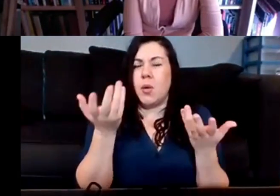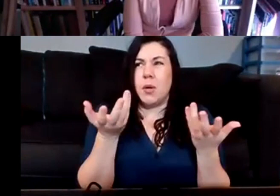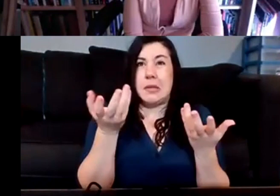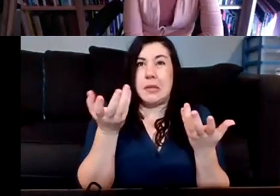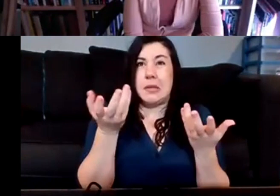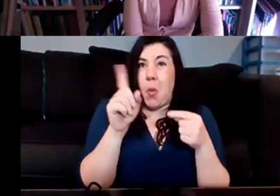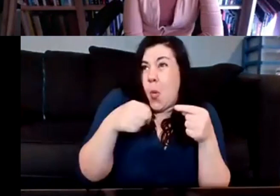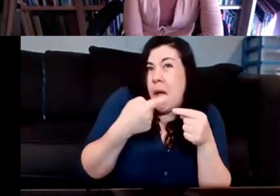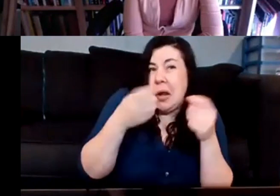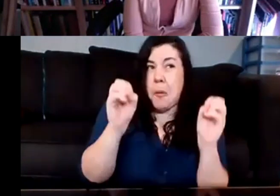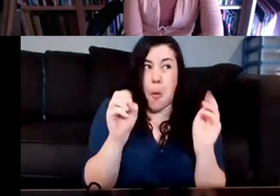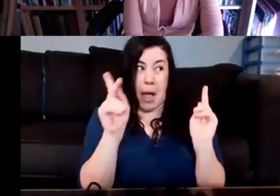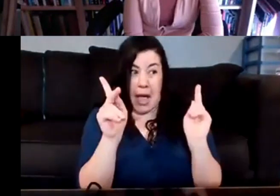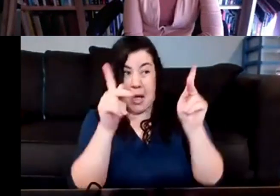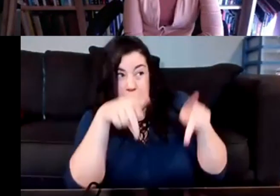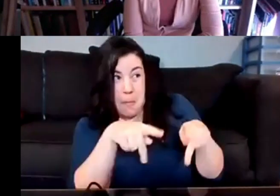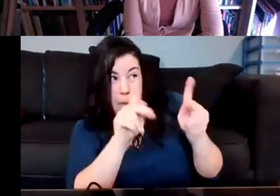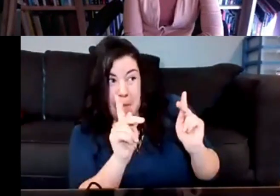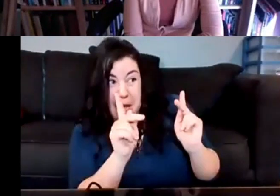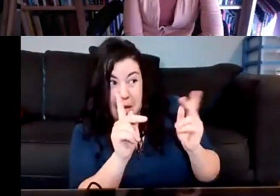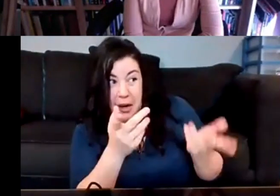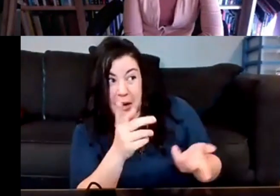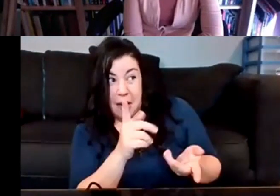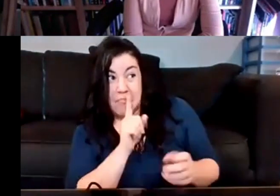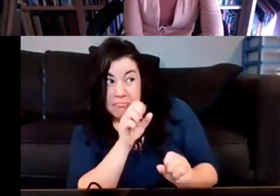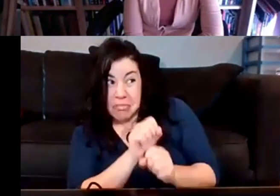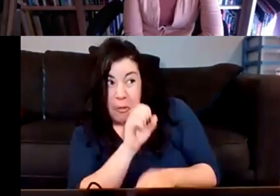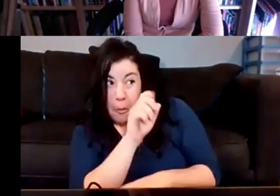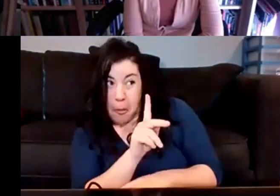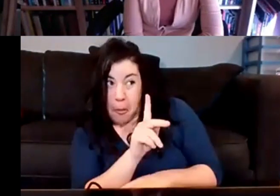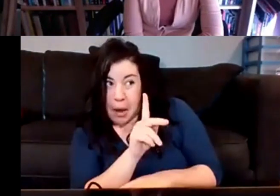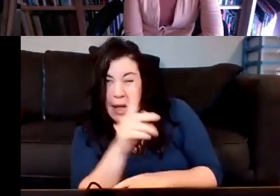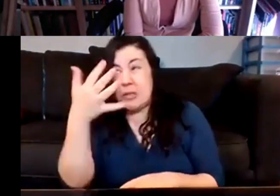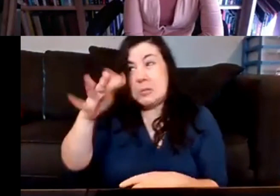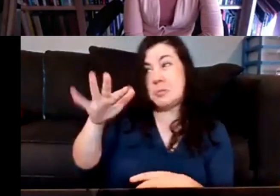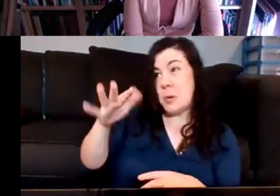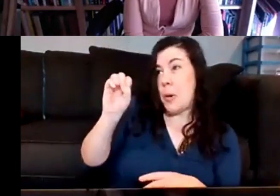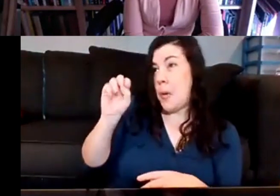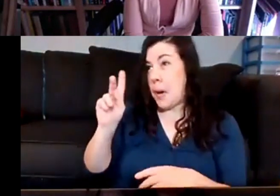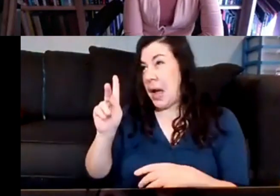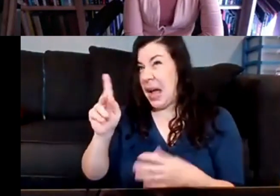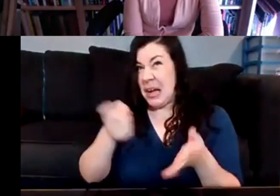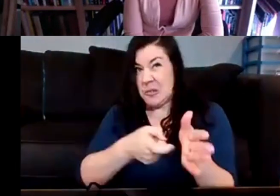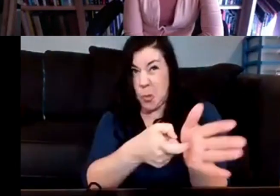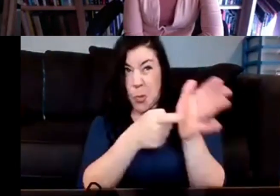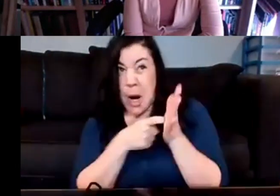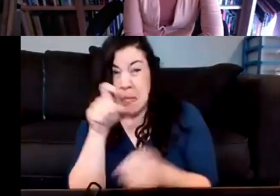okay? Is it okay ever? And is it that it's not okay, but that it is necessary in some